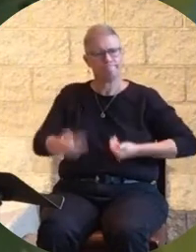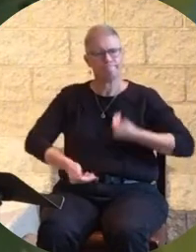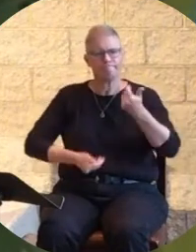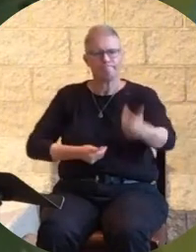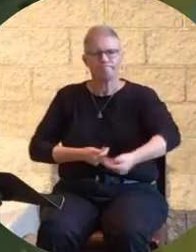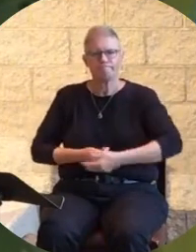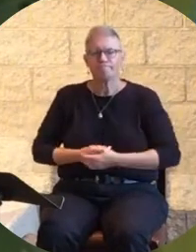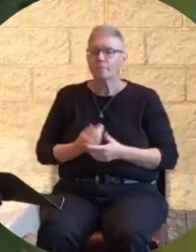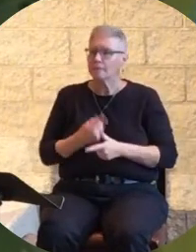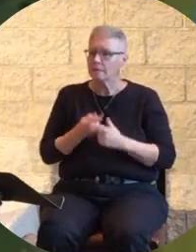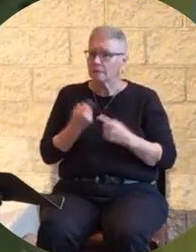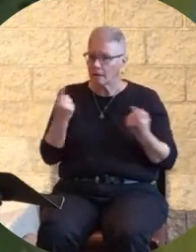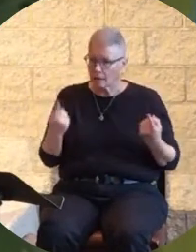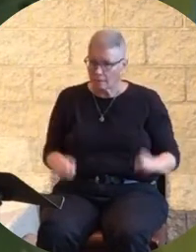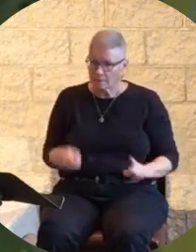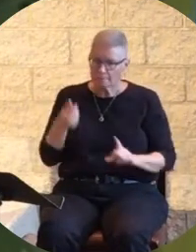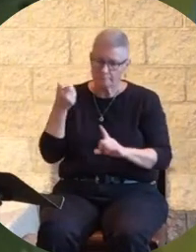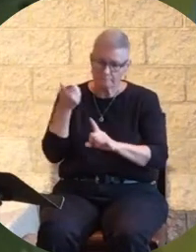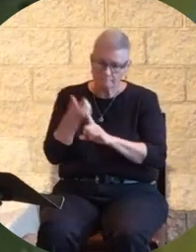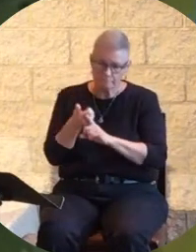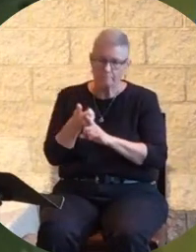there was 9/11.